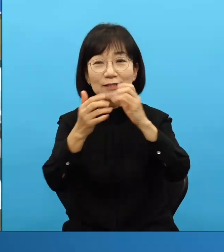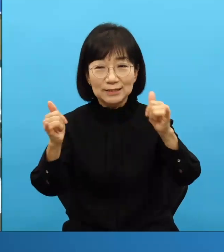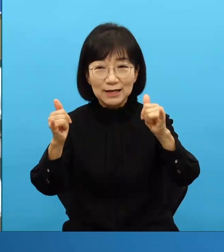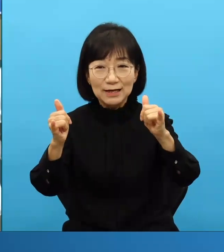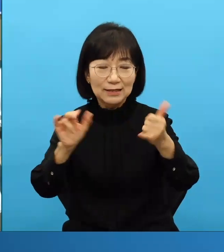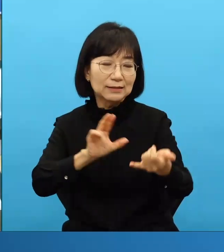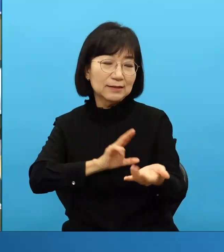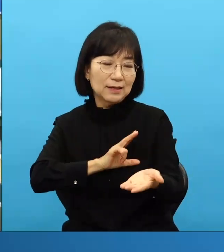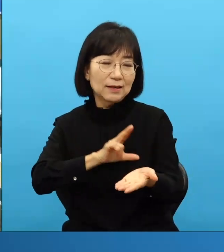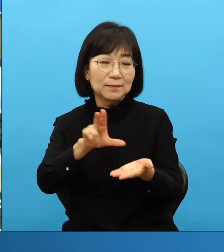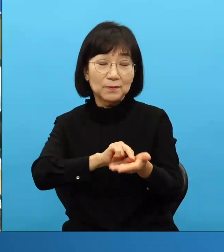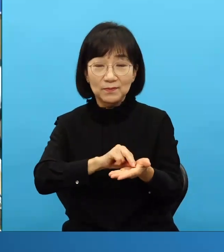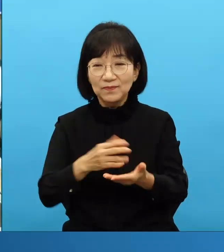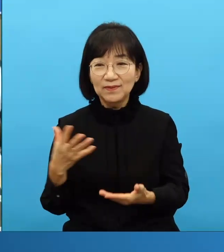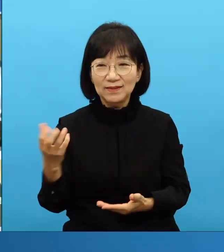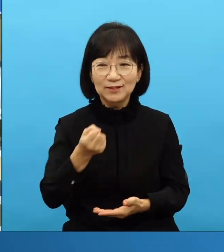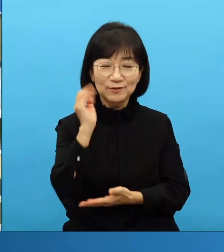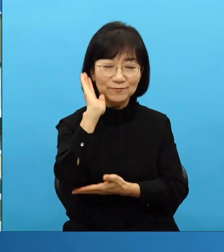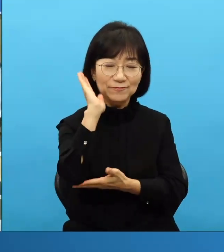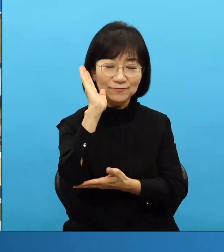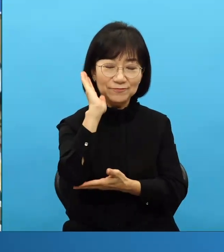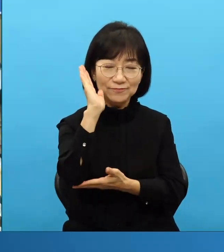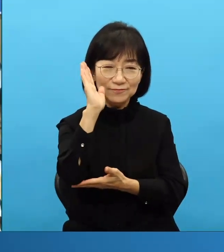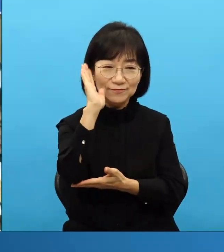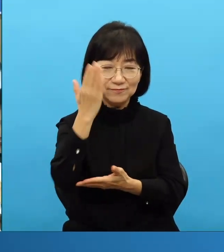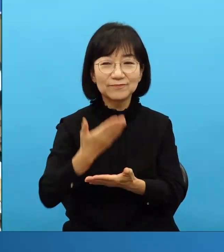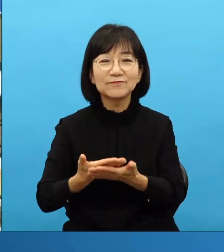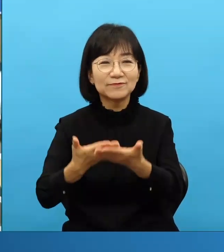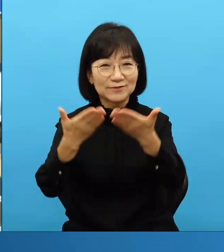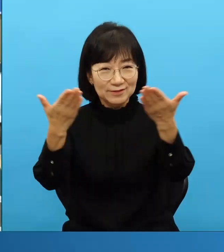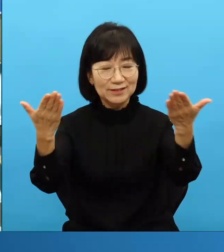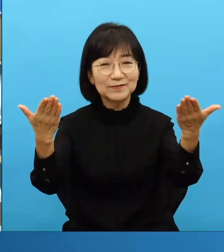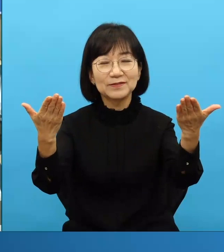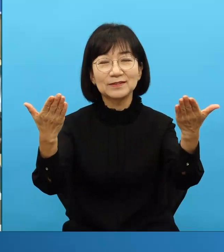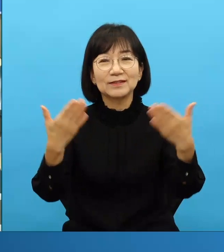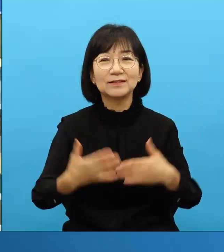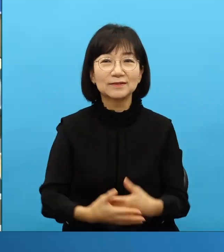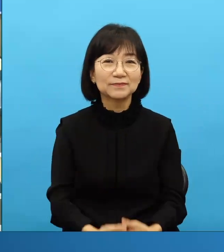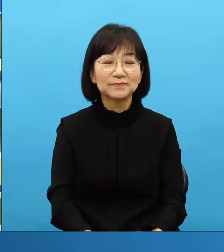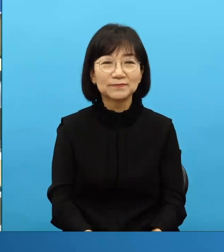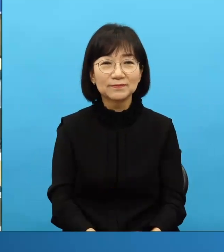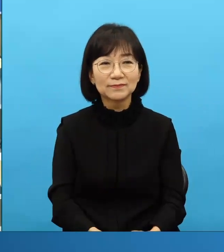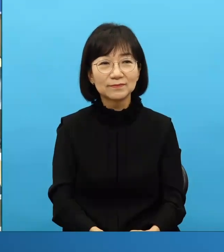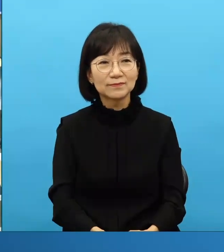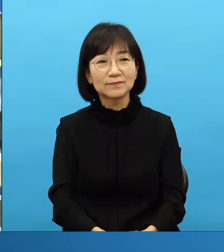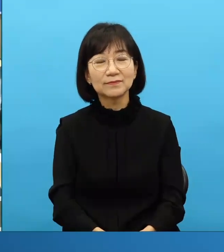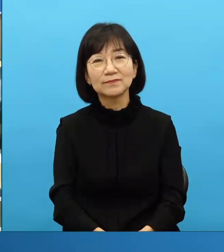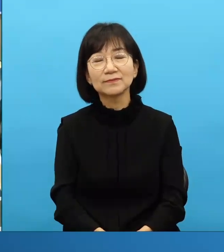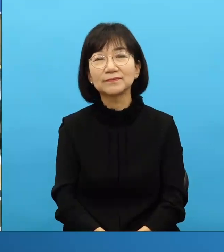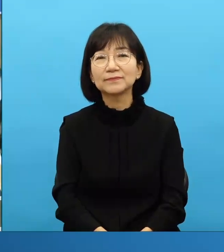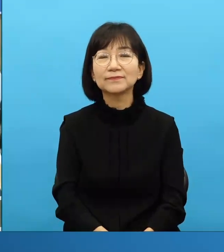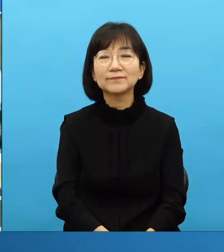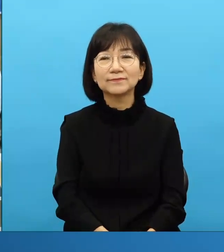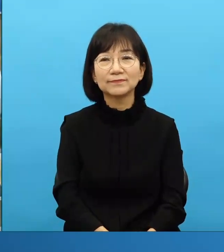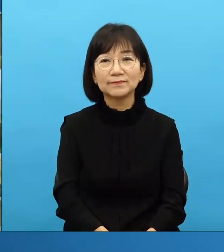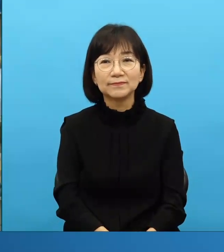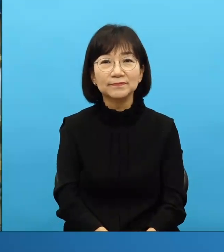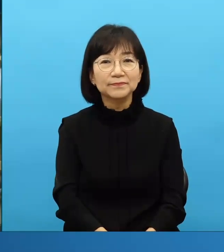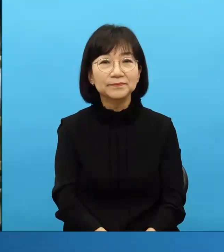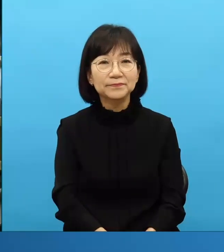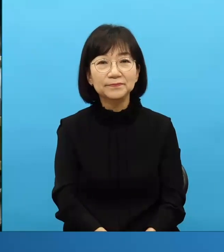David's choir, Reverend Hang Sang-bae, who is the pastor of Emmanuel Soul Church, will give us a message entitled Those Who Fulfill God's Will.